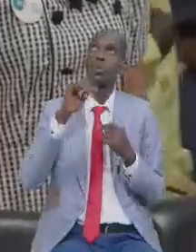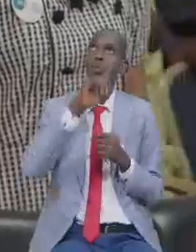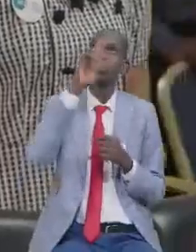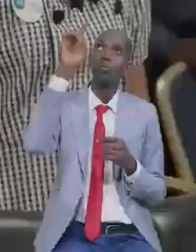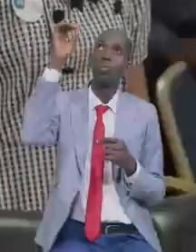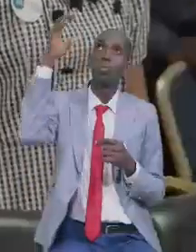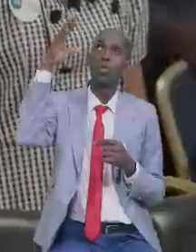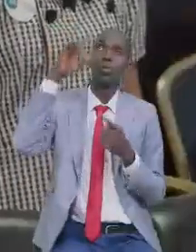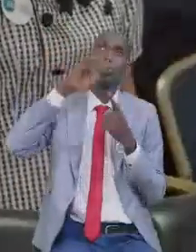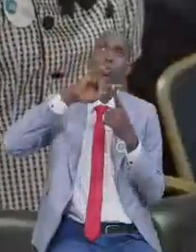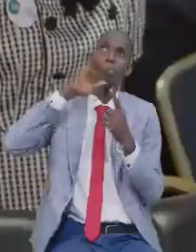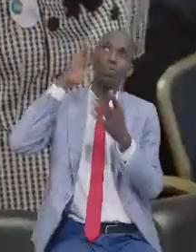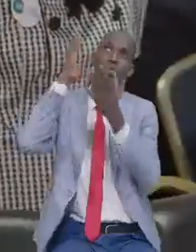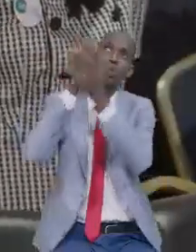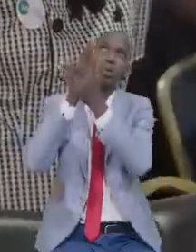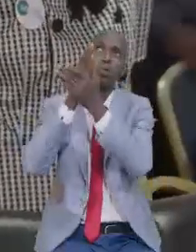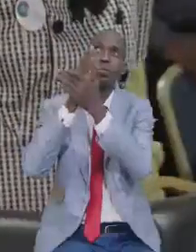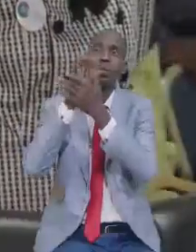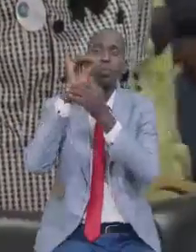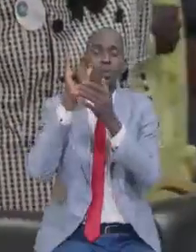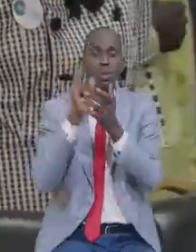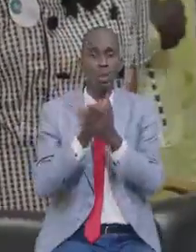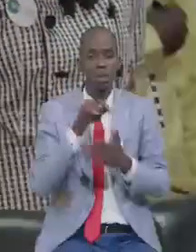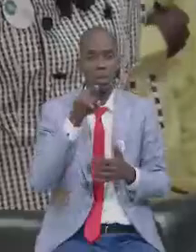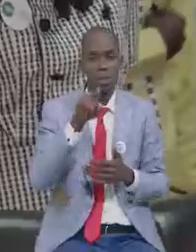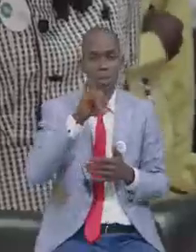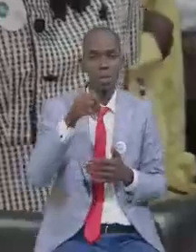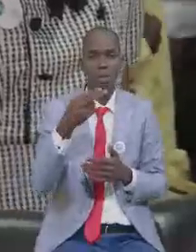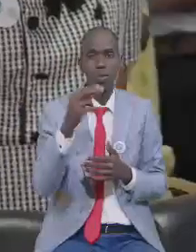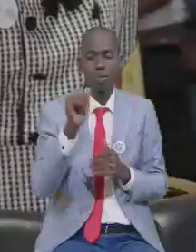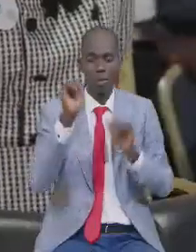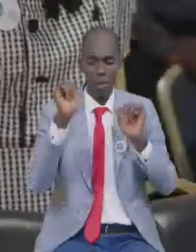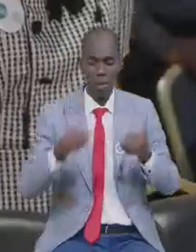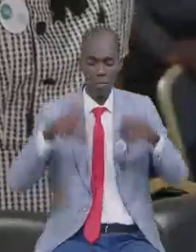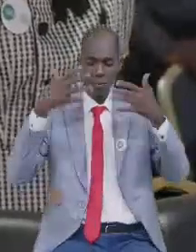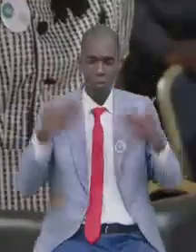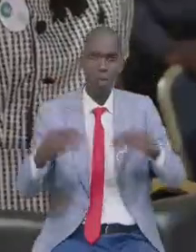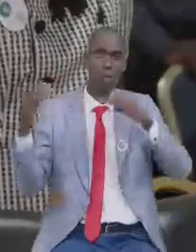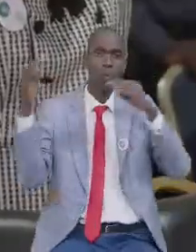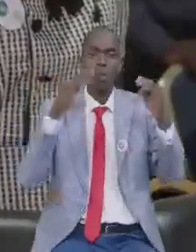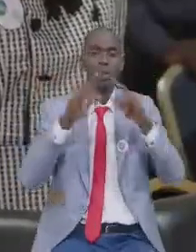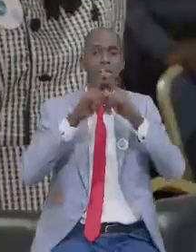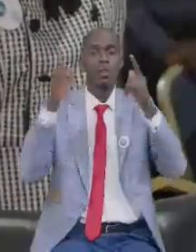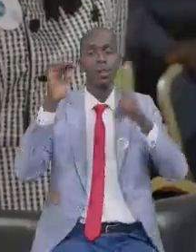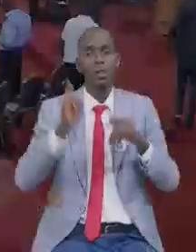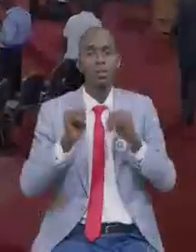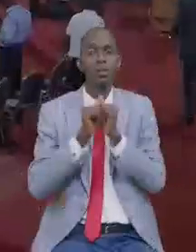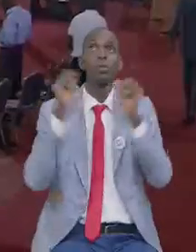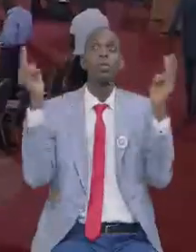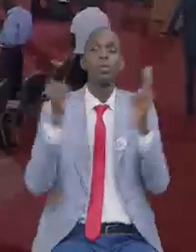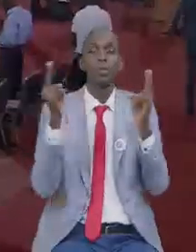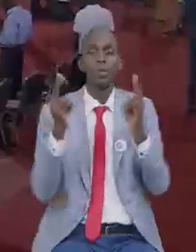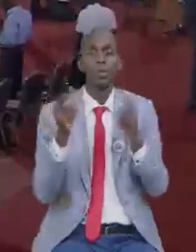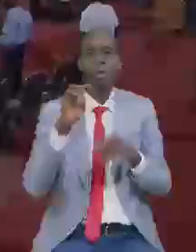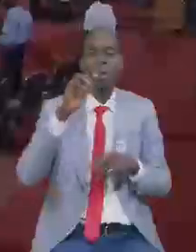to stop, so he could finish triumphantly the battle before him, Moses